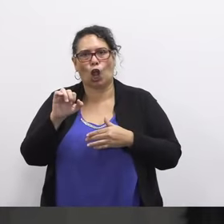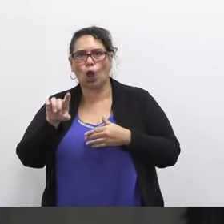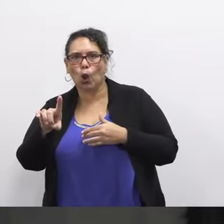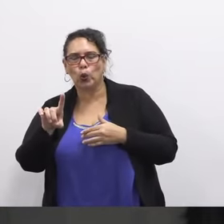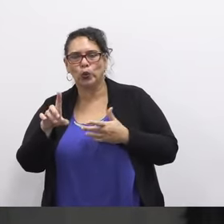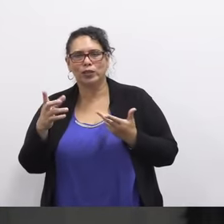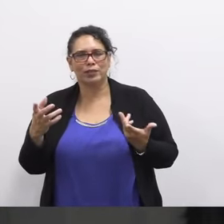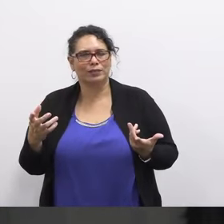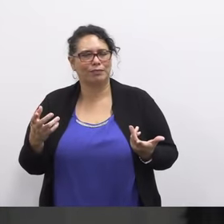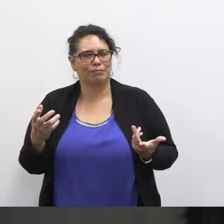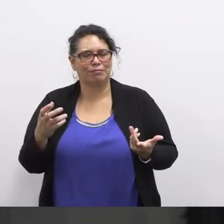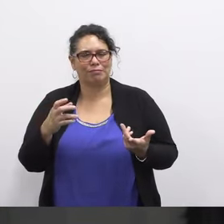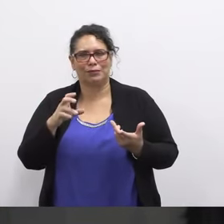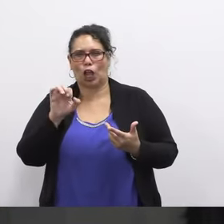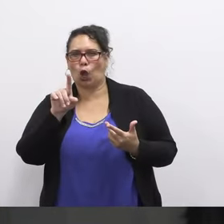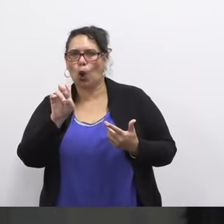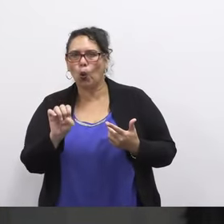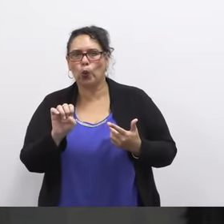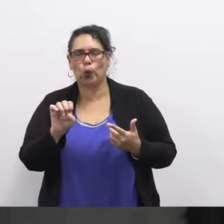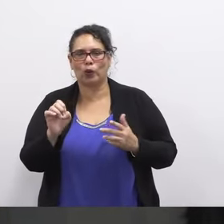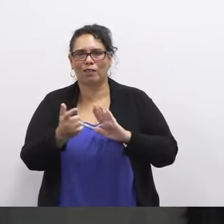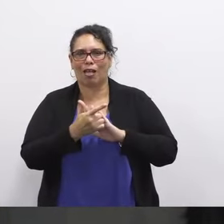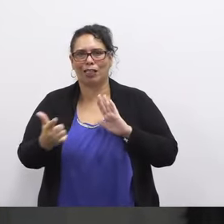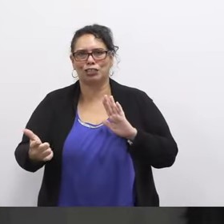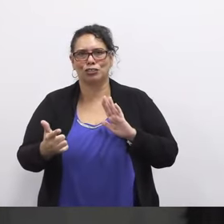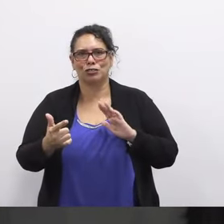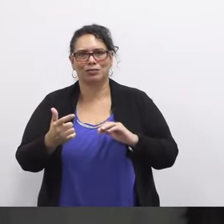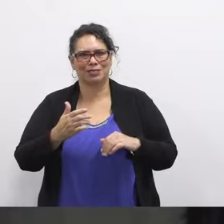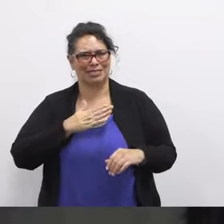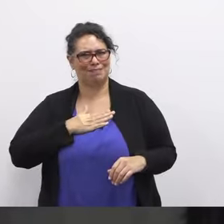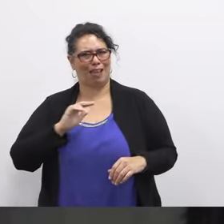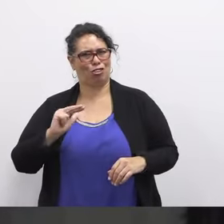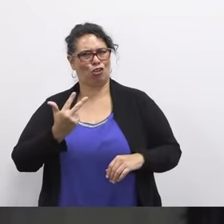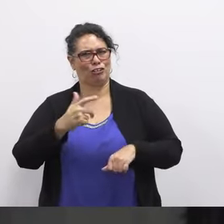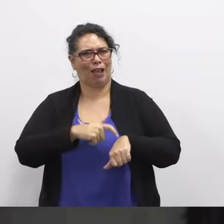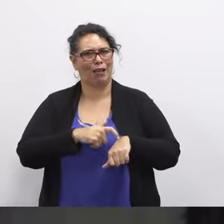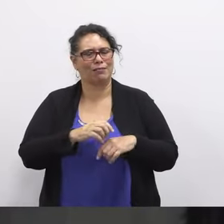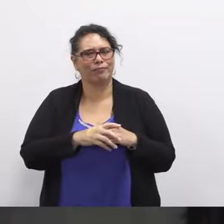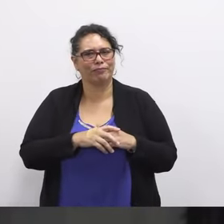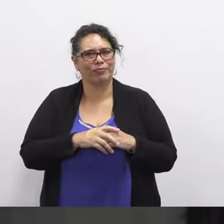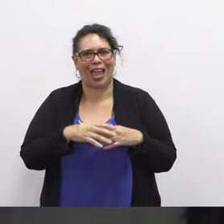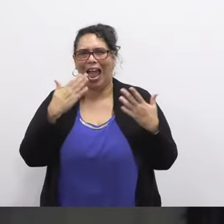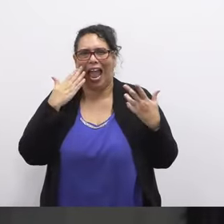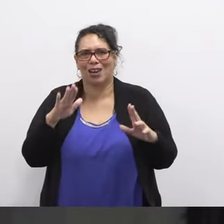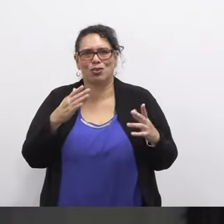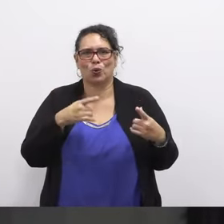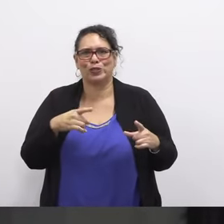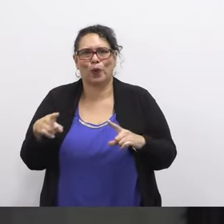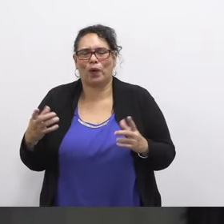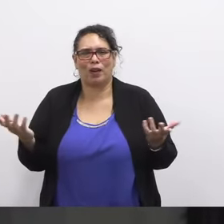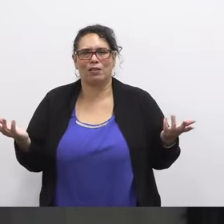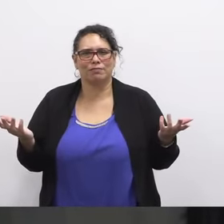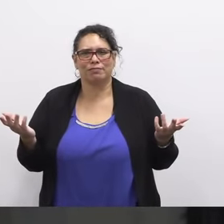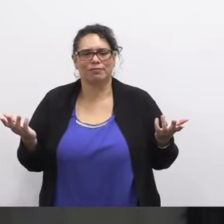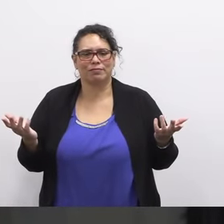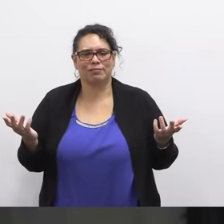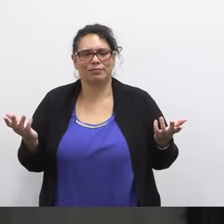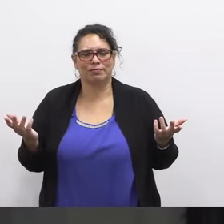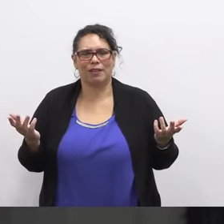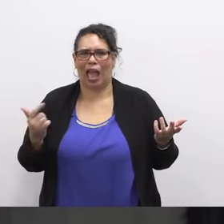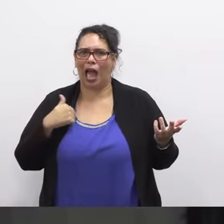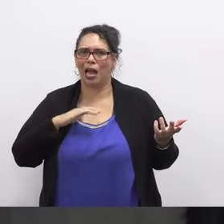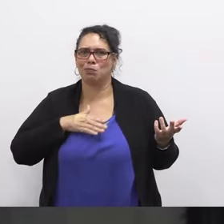brought this up to you all. This is my third time. So I don't know what's going on. I'm a little upset right